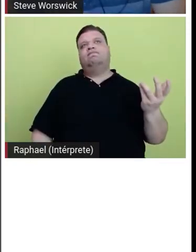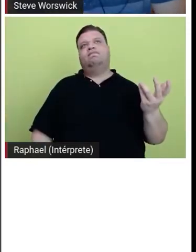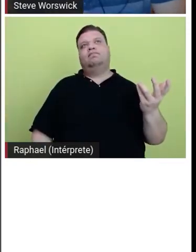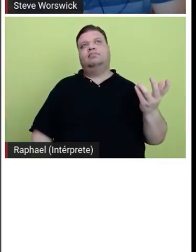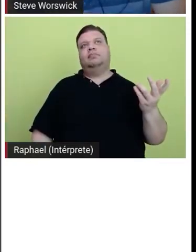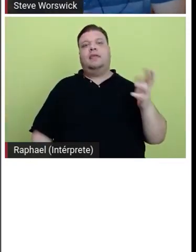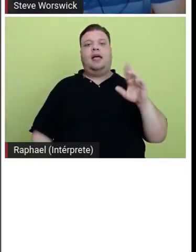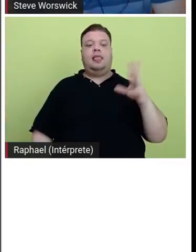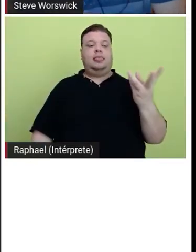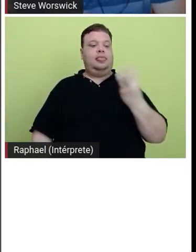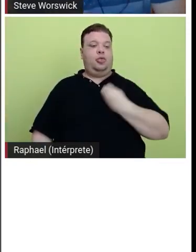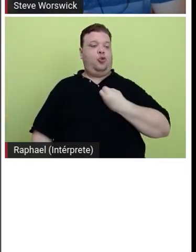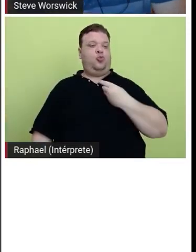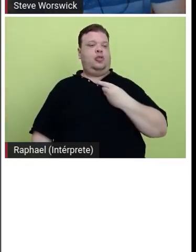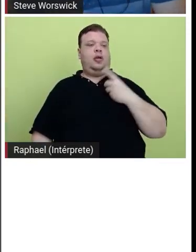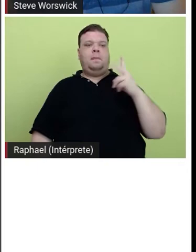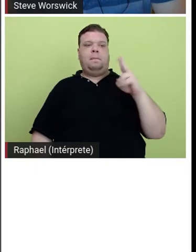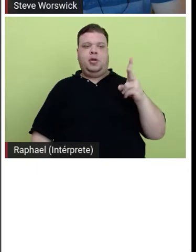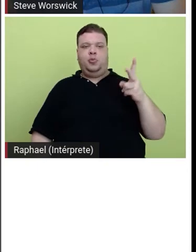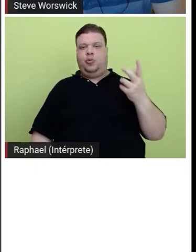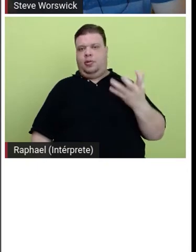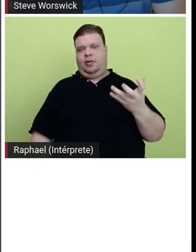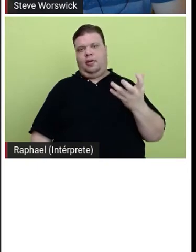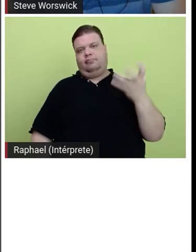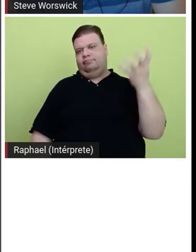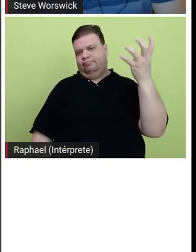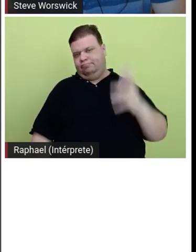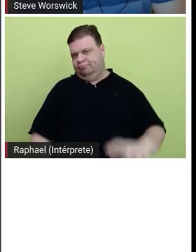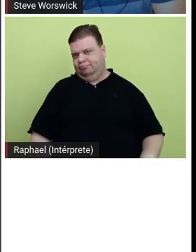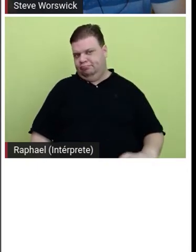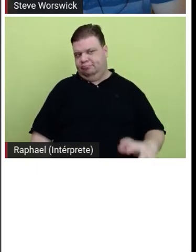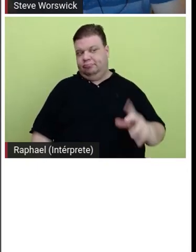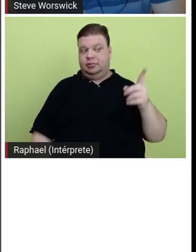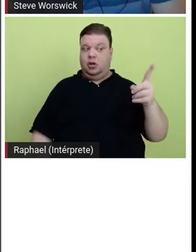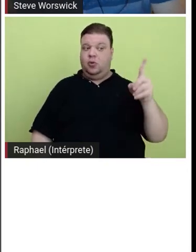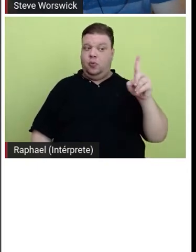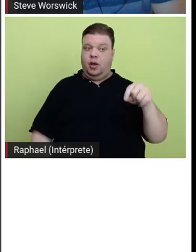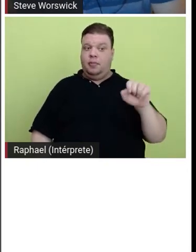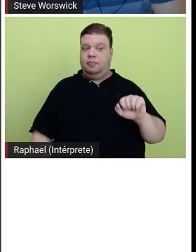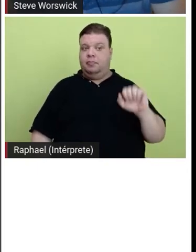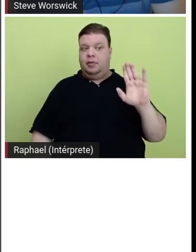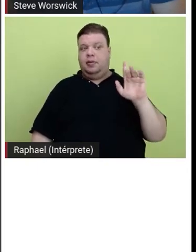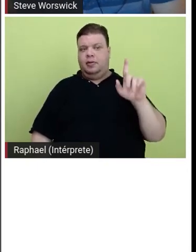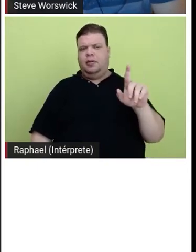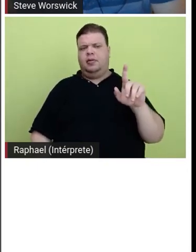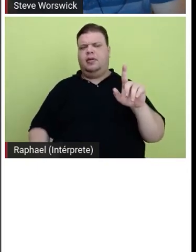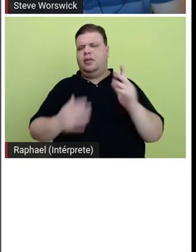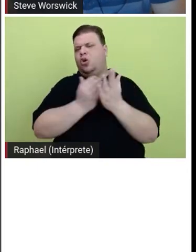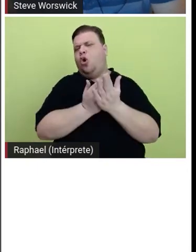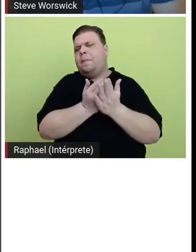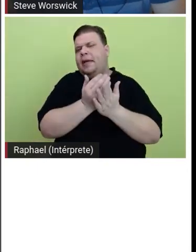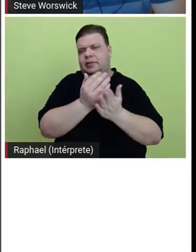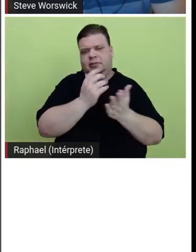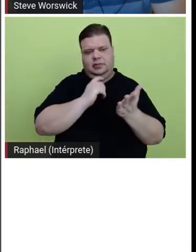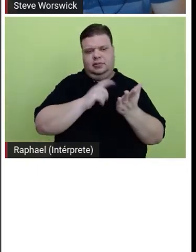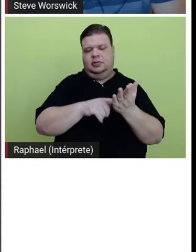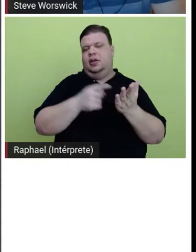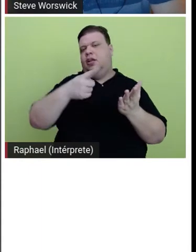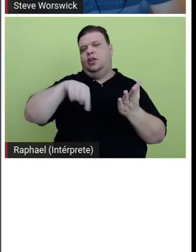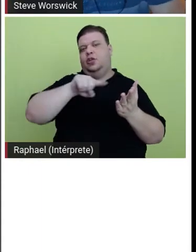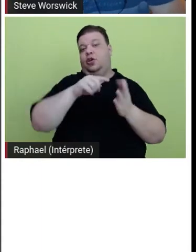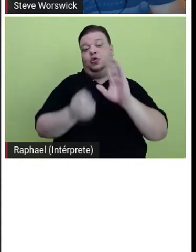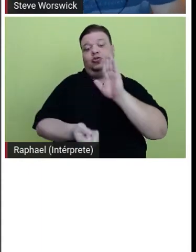the time. Also keeping up with current affairs, the latest boy bands, latest music, what's happening